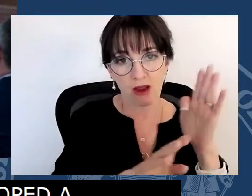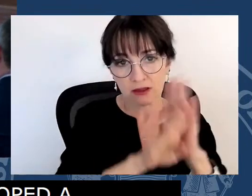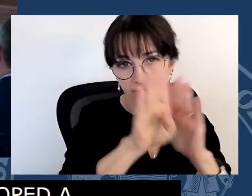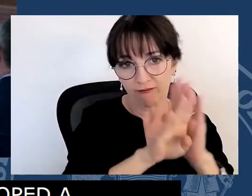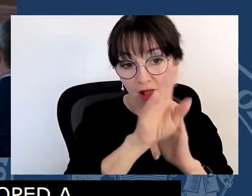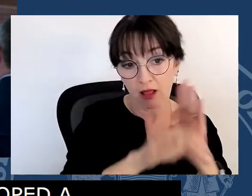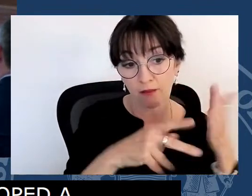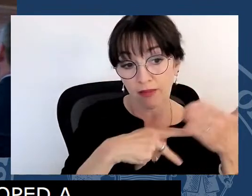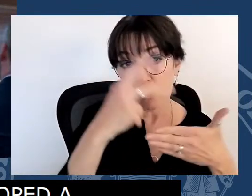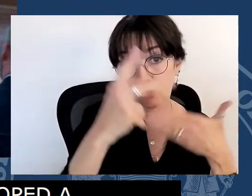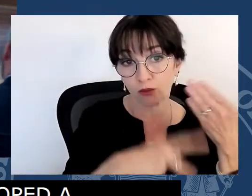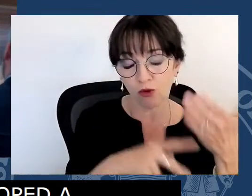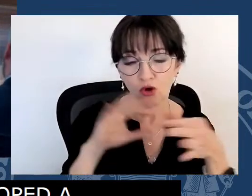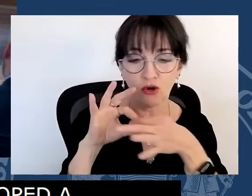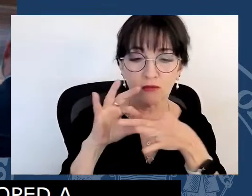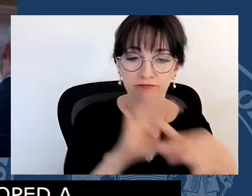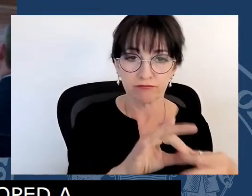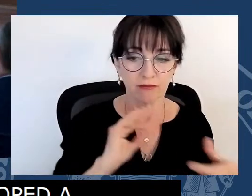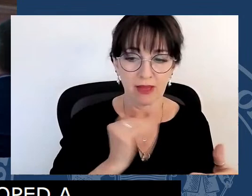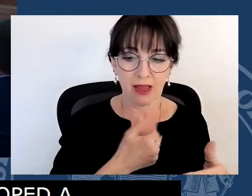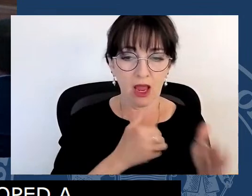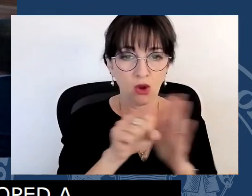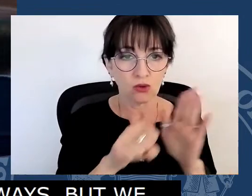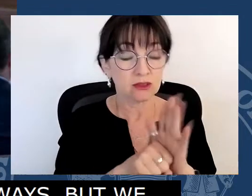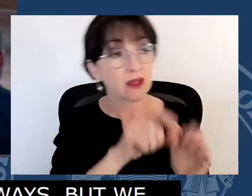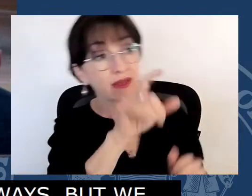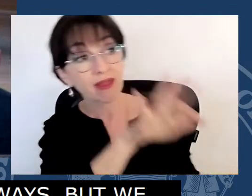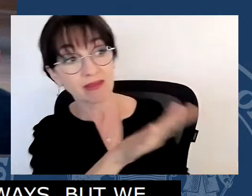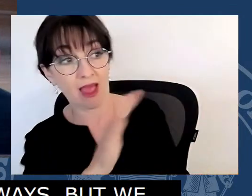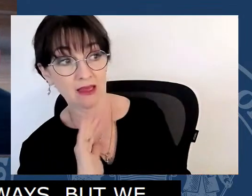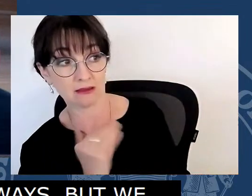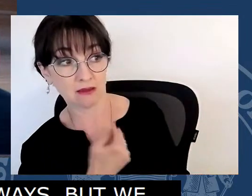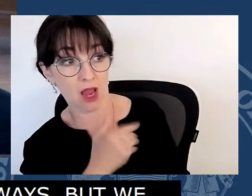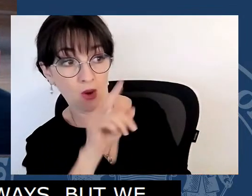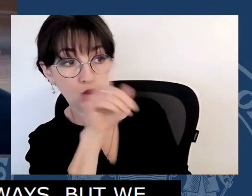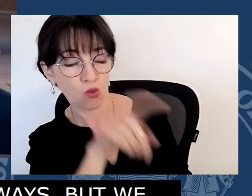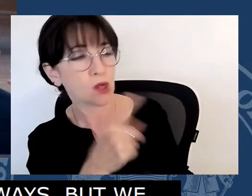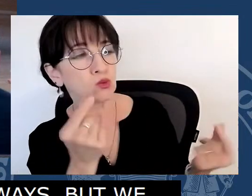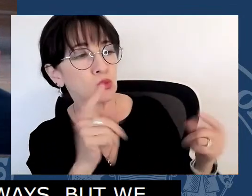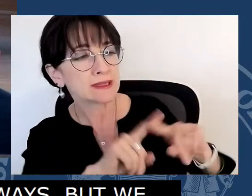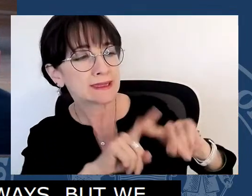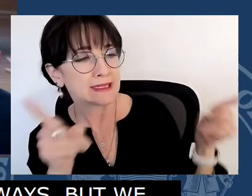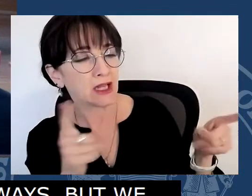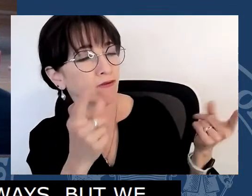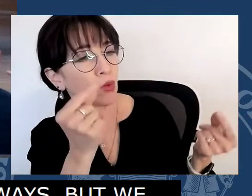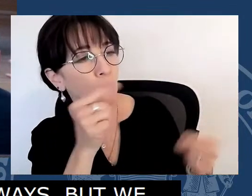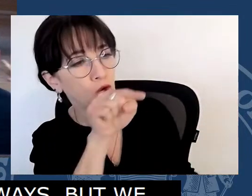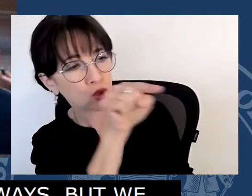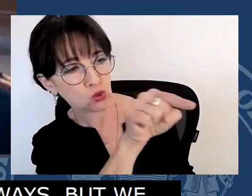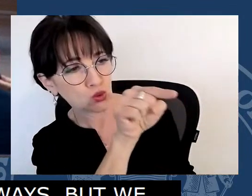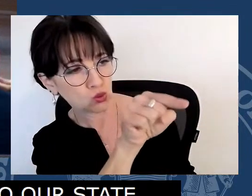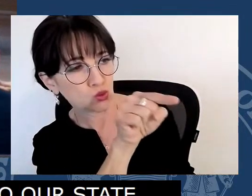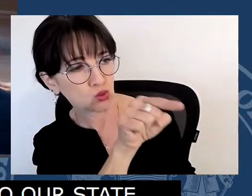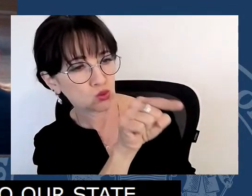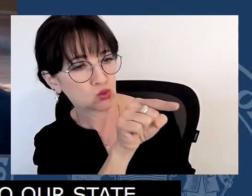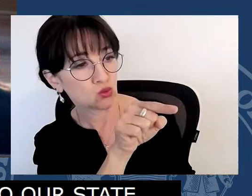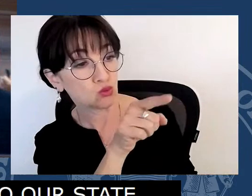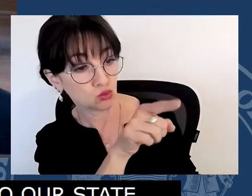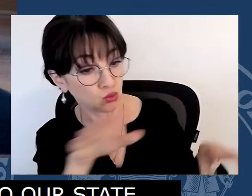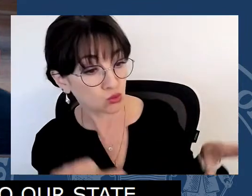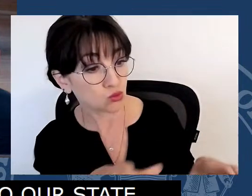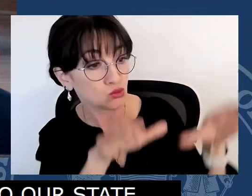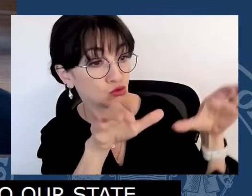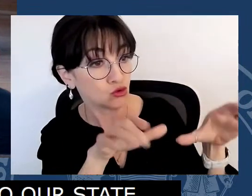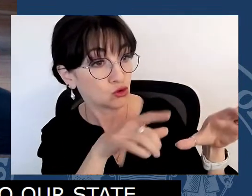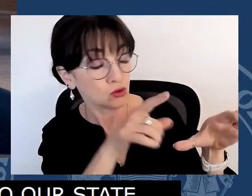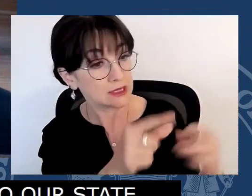our state. that's the question, then. What is the difference? What are you doing that's making this special for Delaware that's